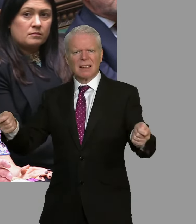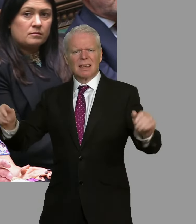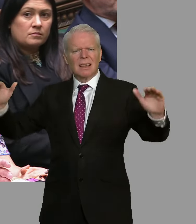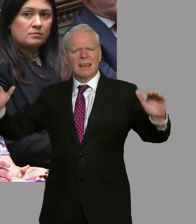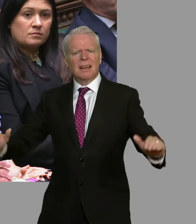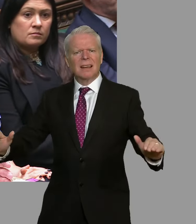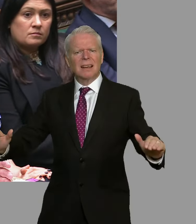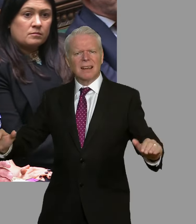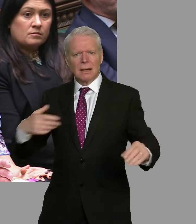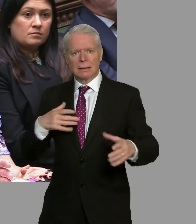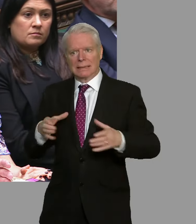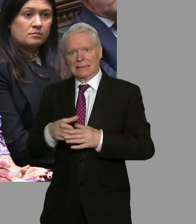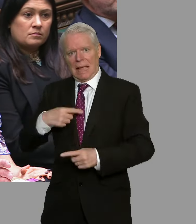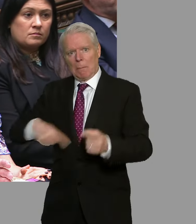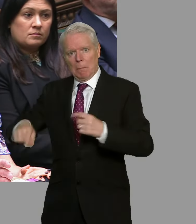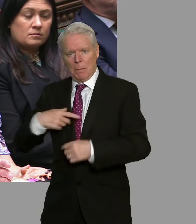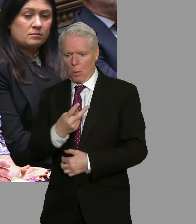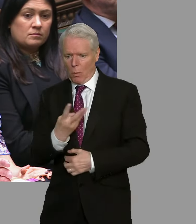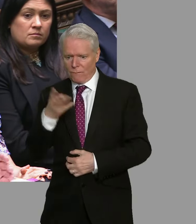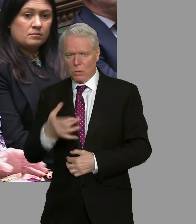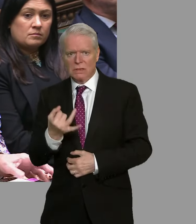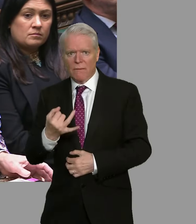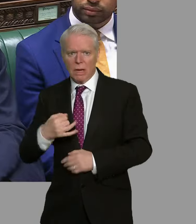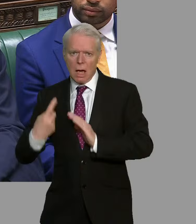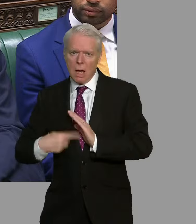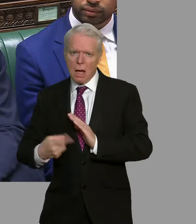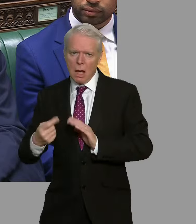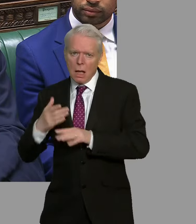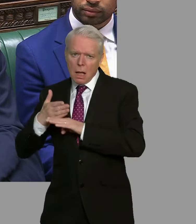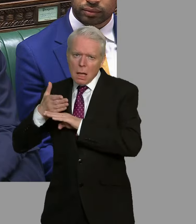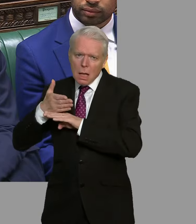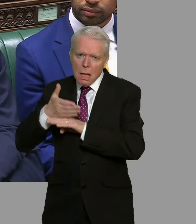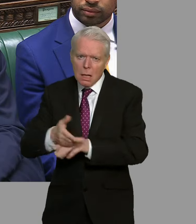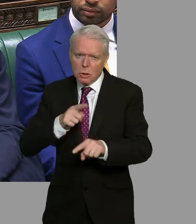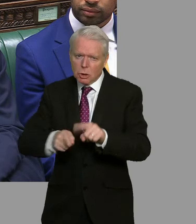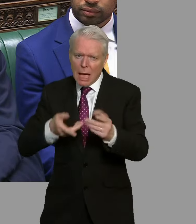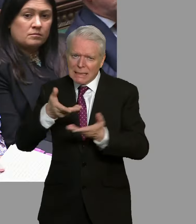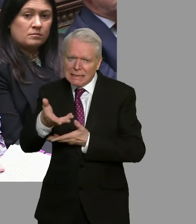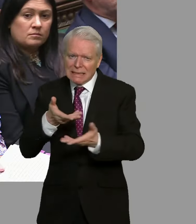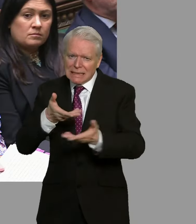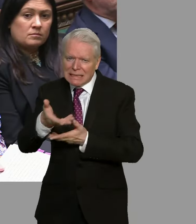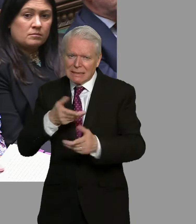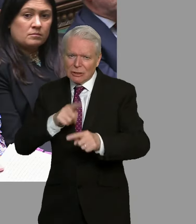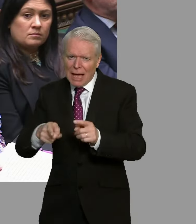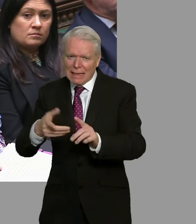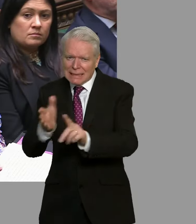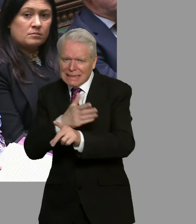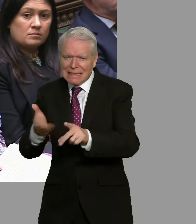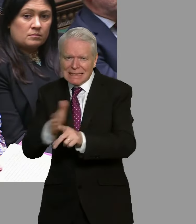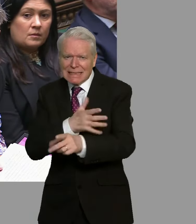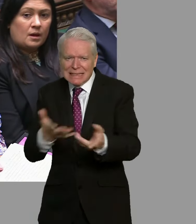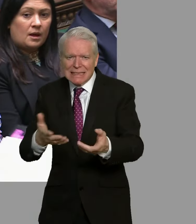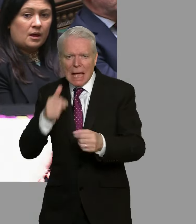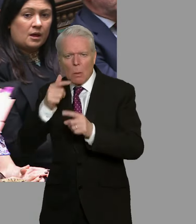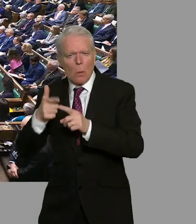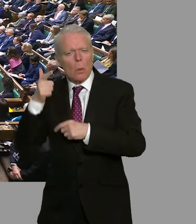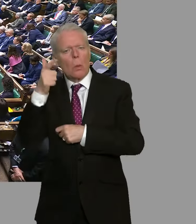way for settled and lasting peace in the Middle East, and we will continue with our allies to pursue that